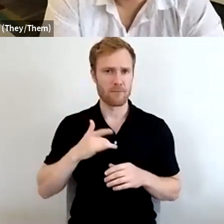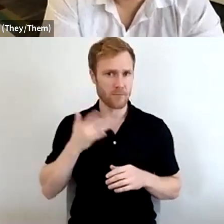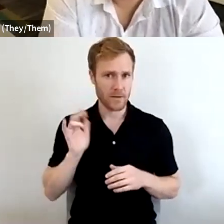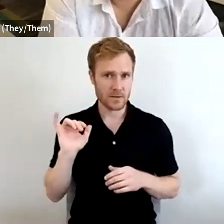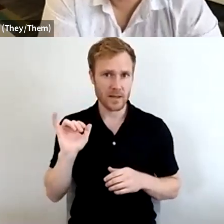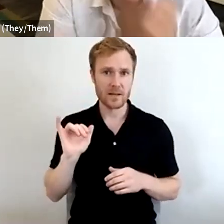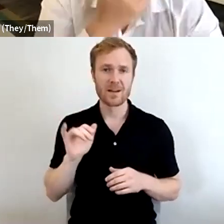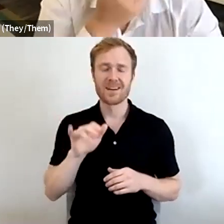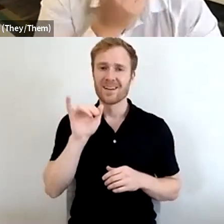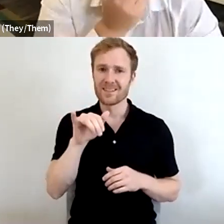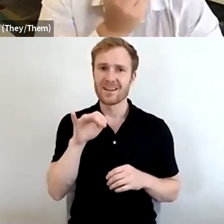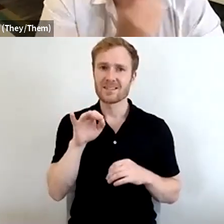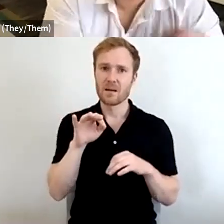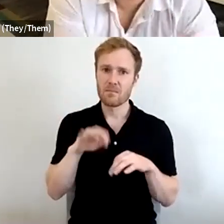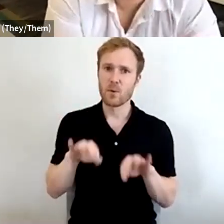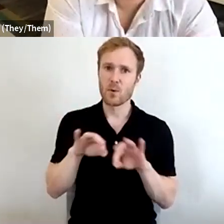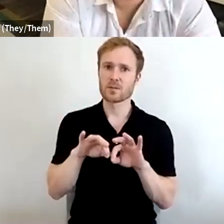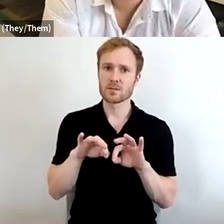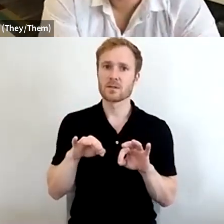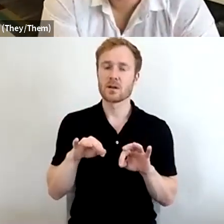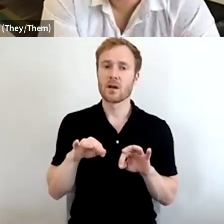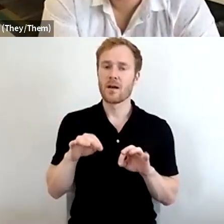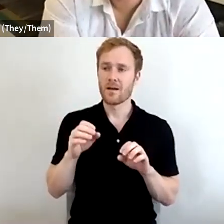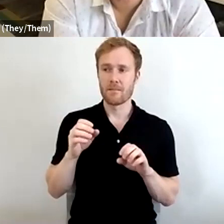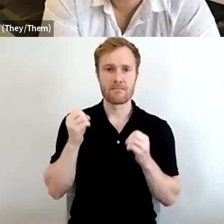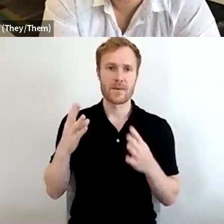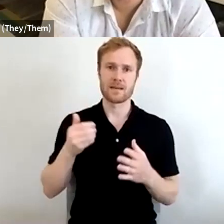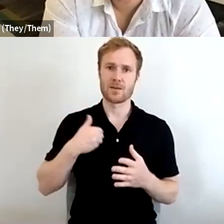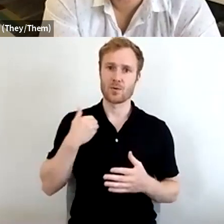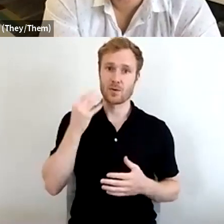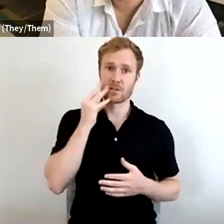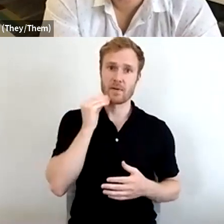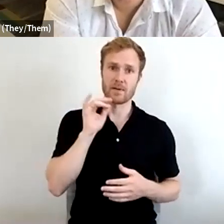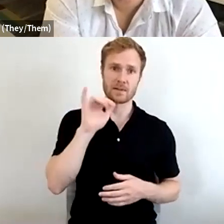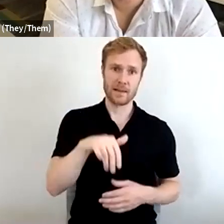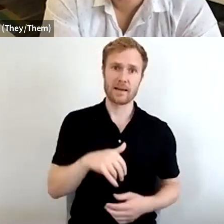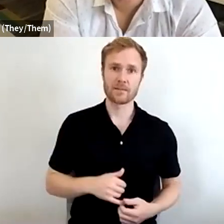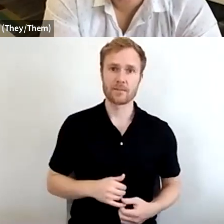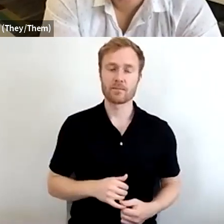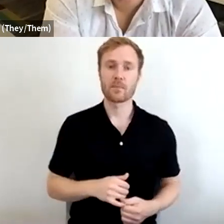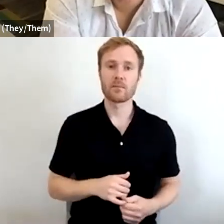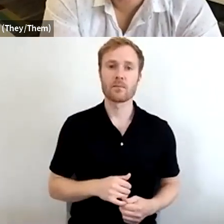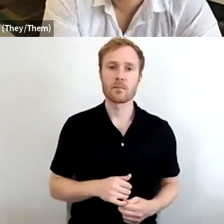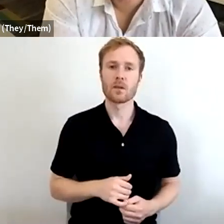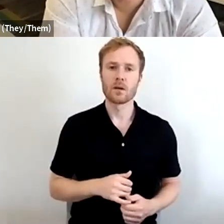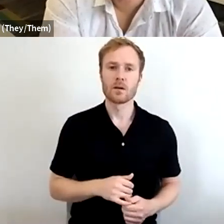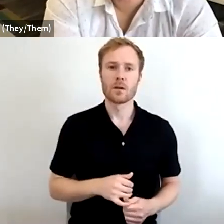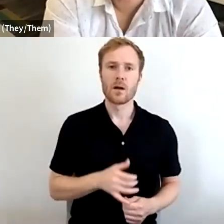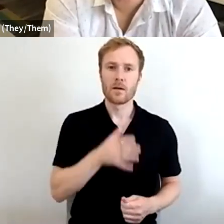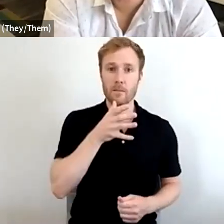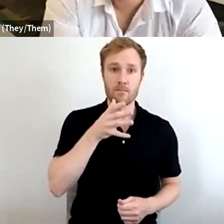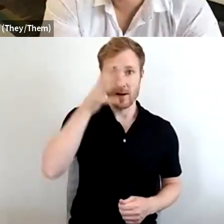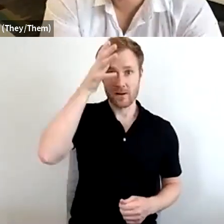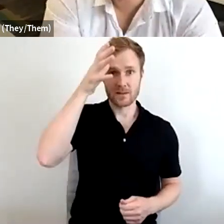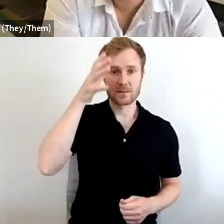the key thing that my youth experience. And as a parent, particularly a parent who's never been discriminated